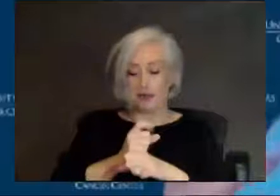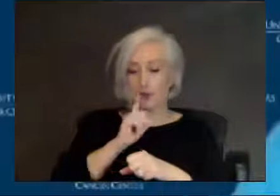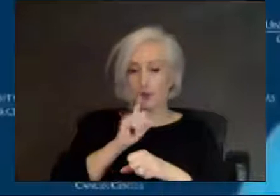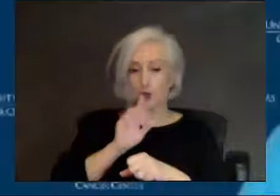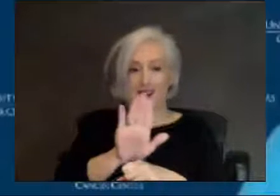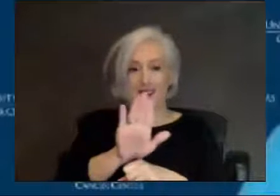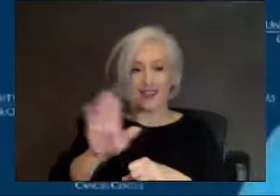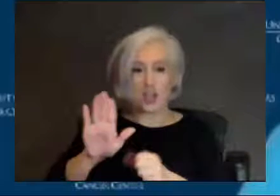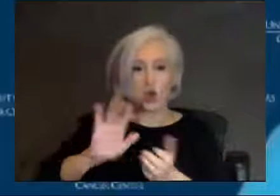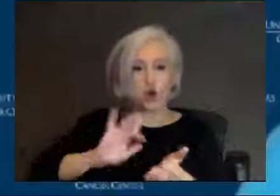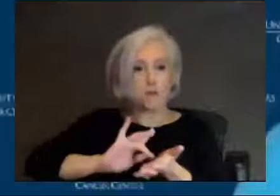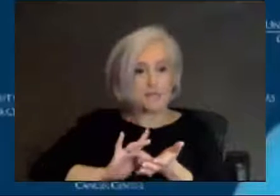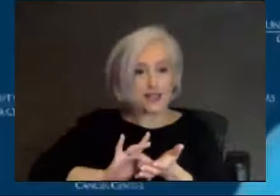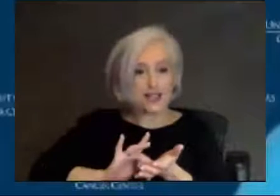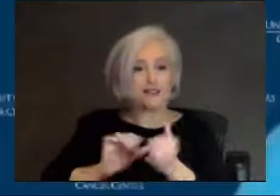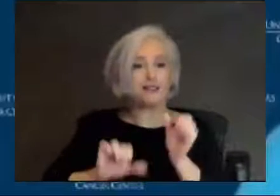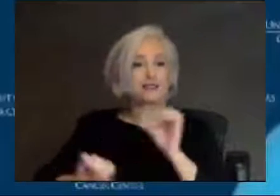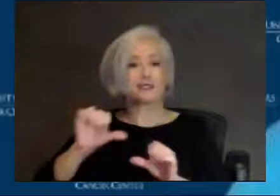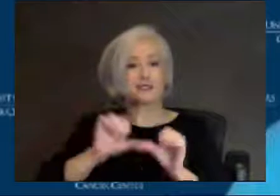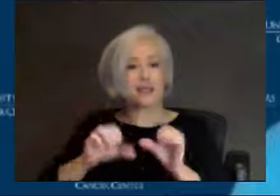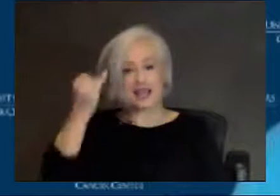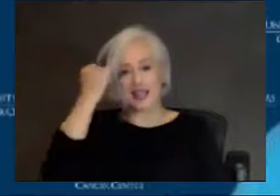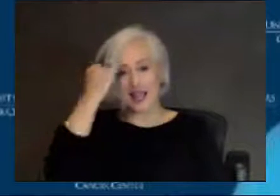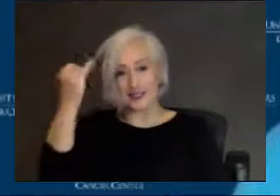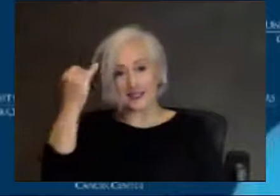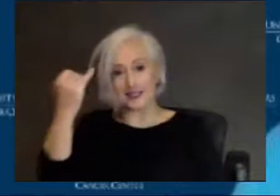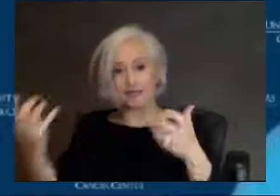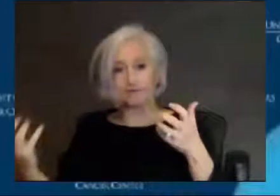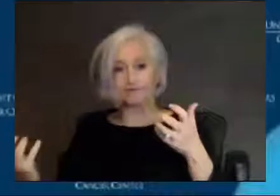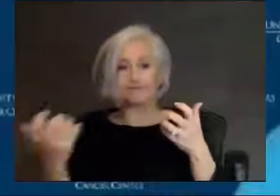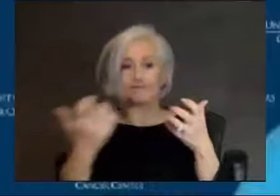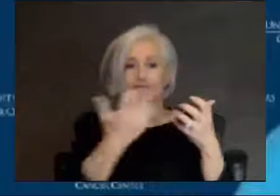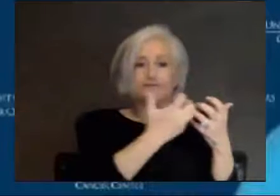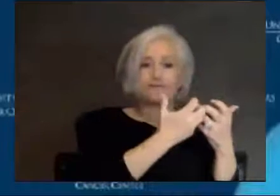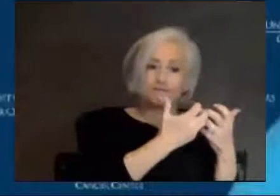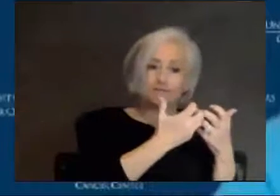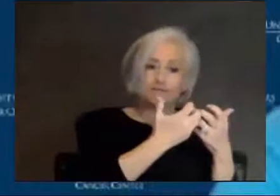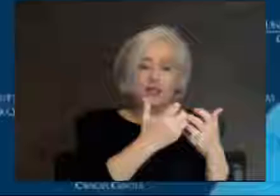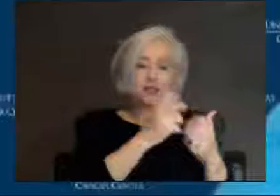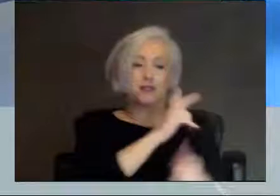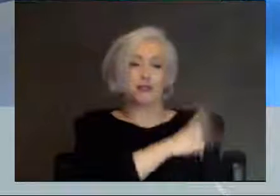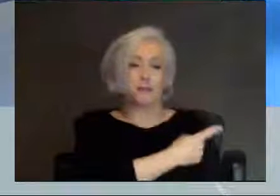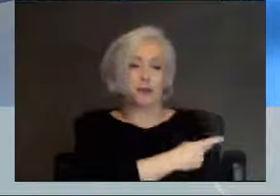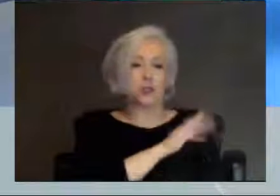medical idea works well with a patient's lifestyle and quality of life.